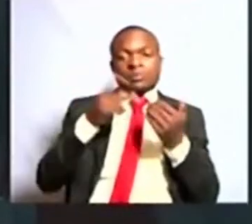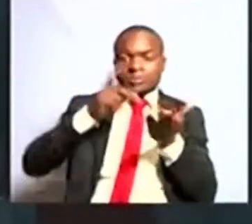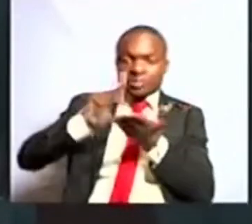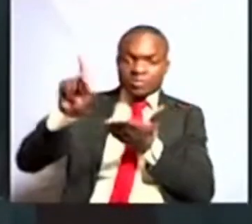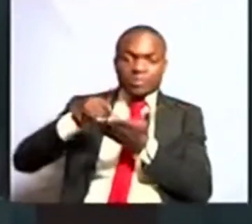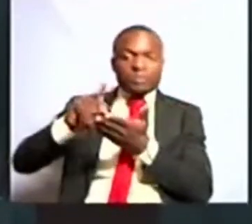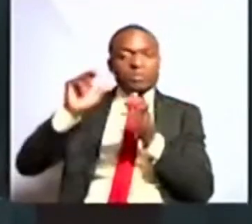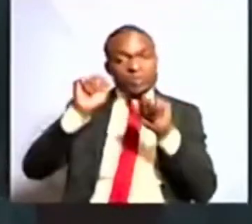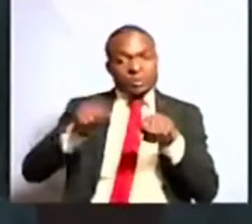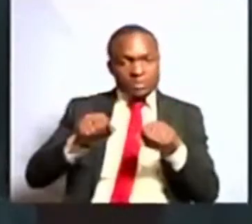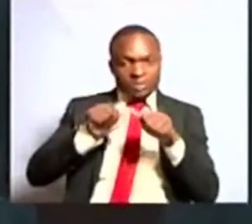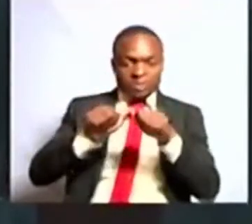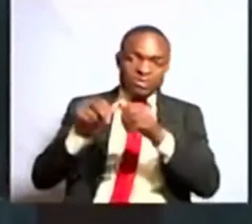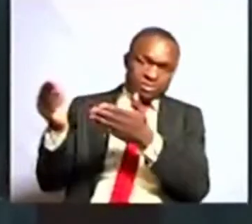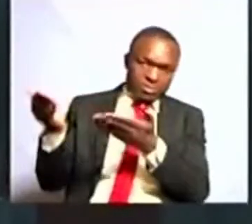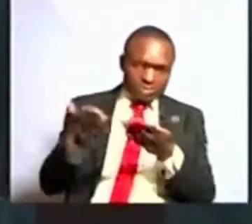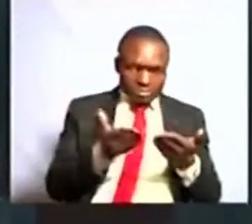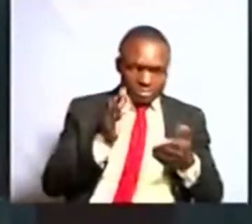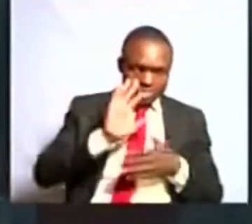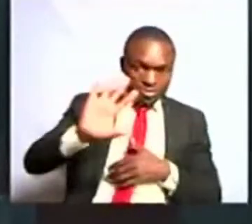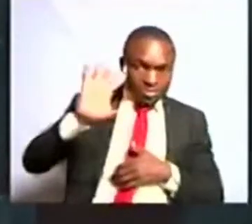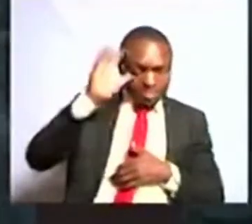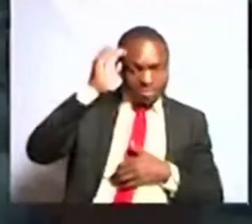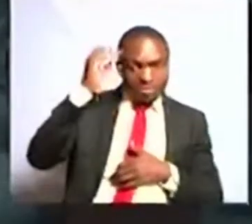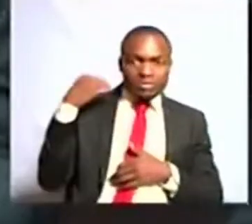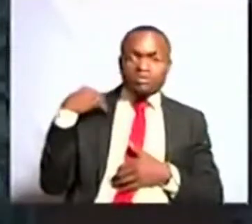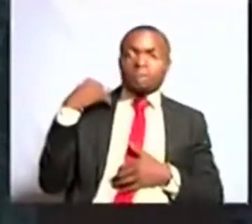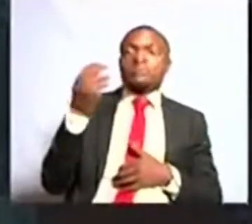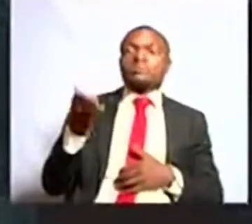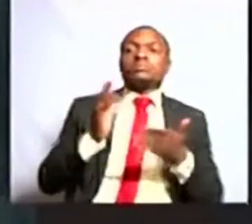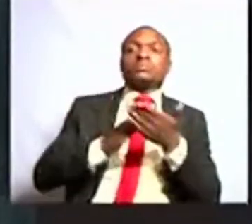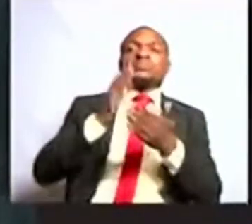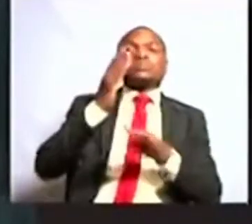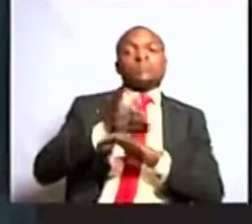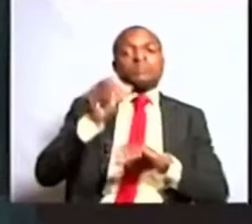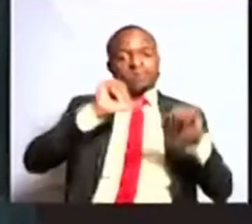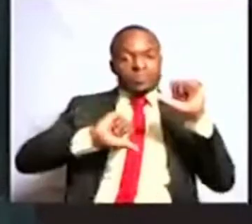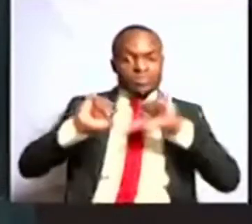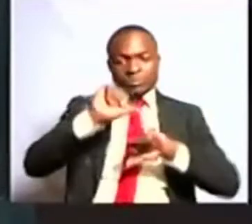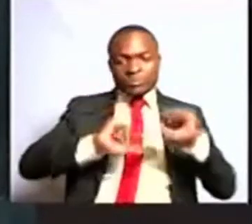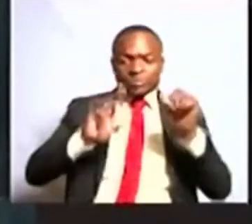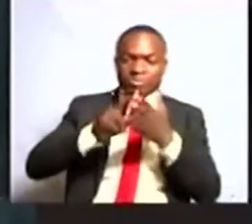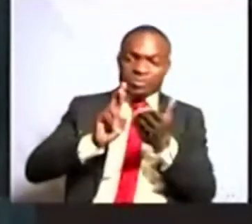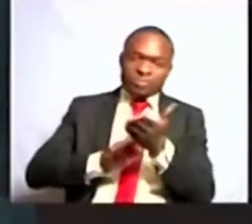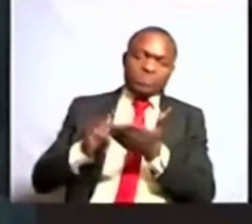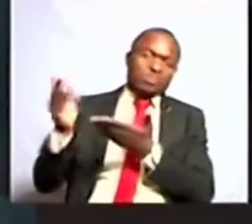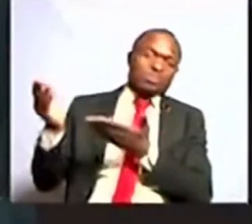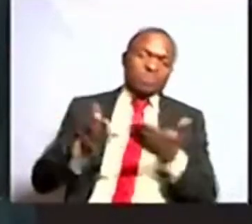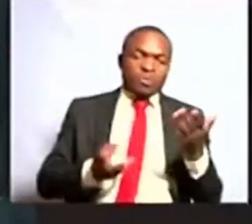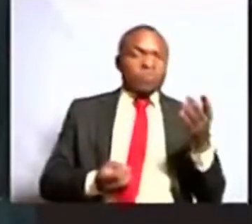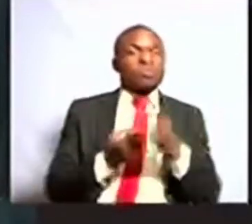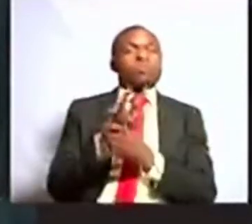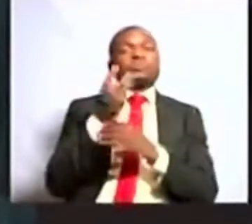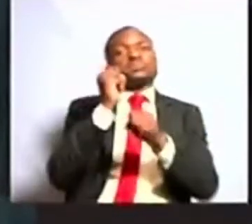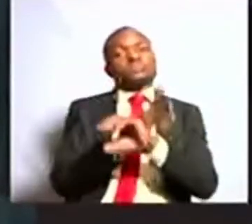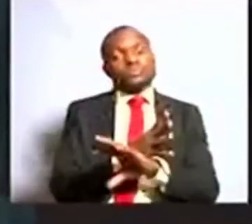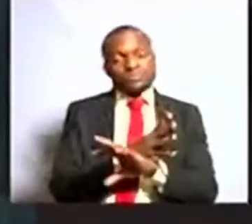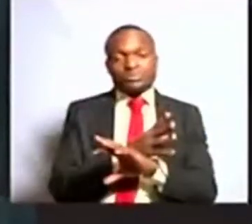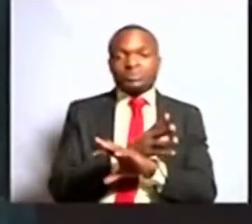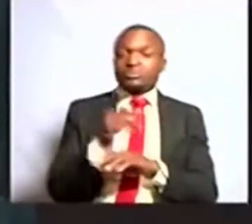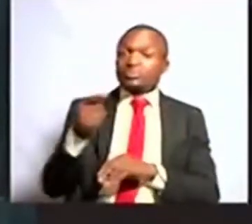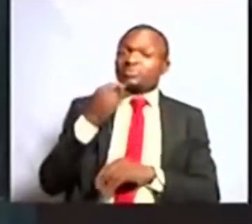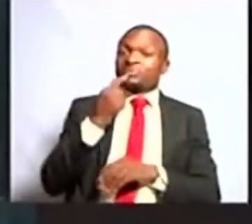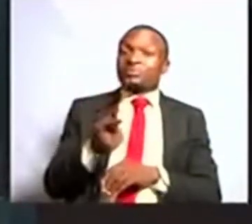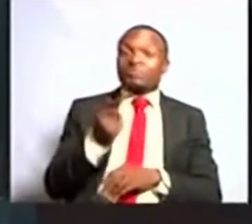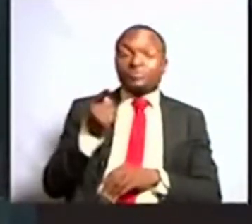payments I can still bring to your office. That was after the audit report has already come out. And I actually told the